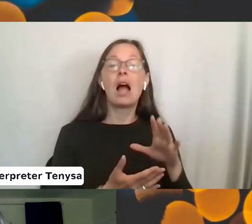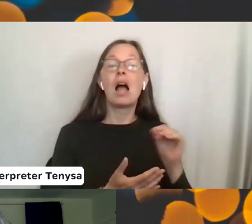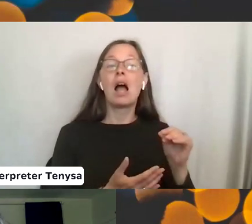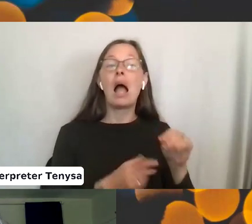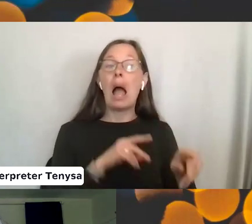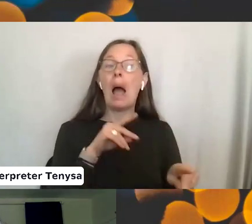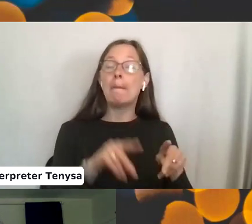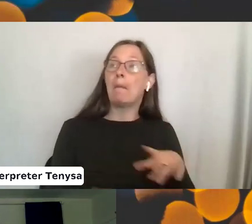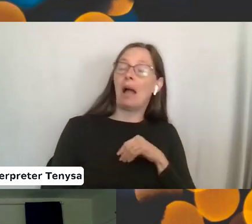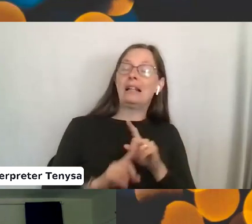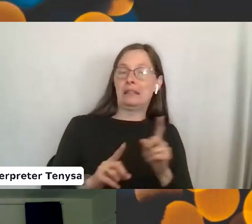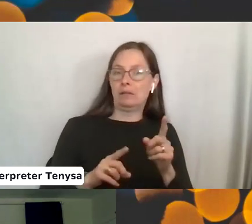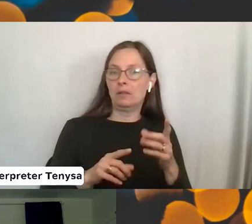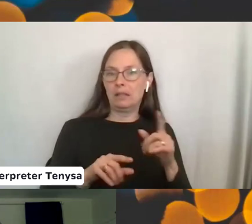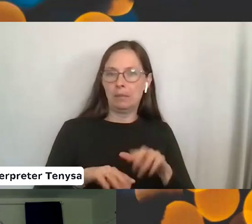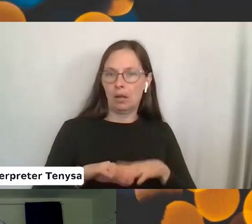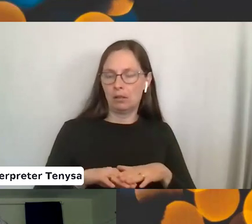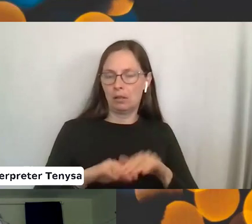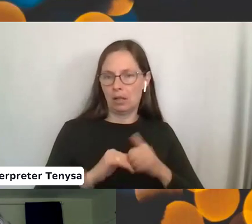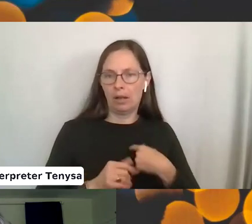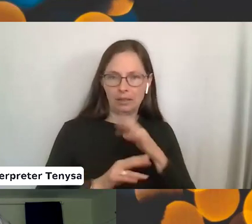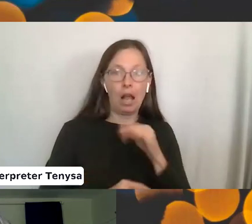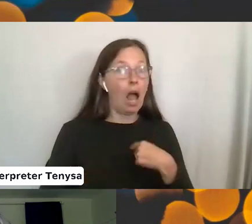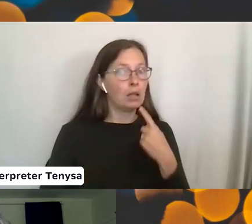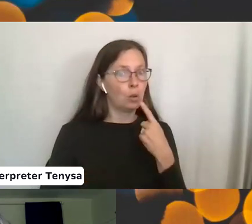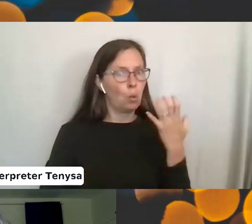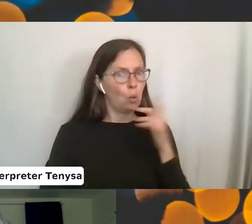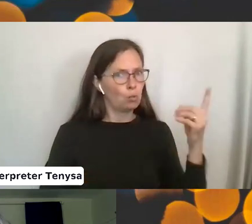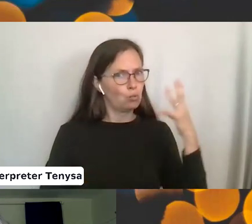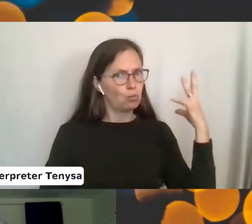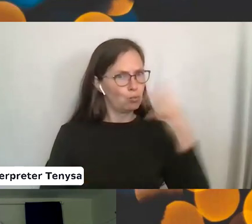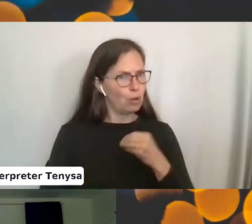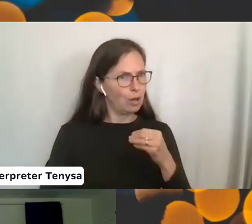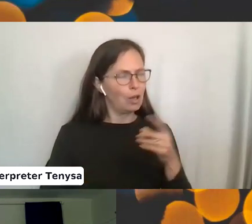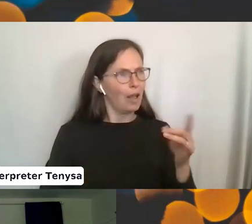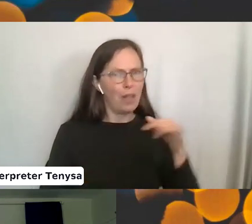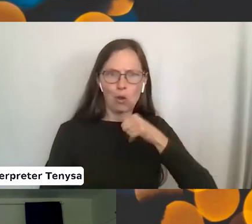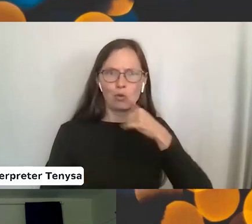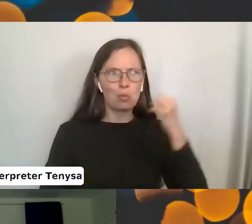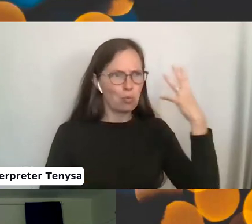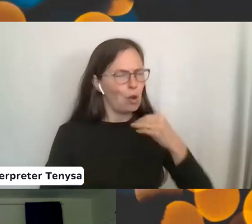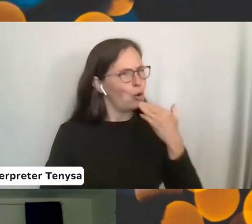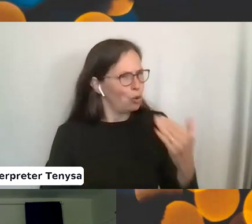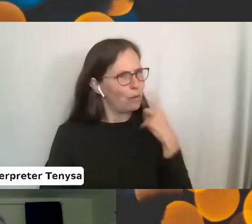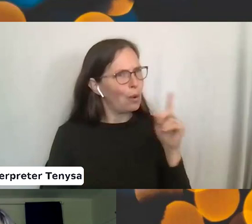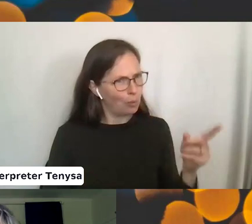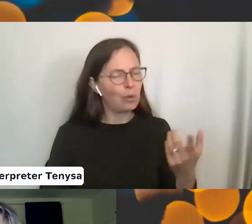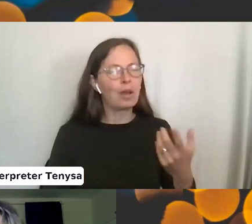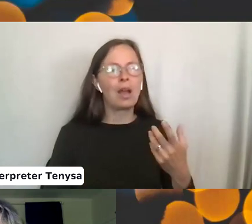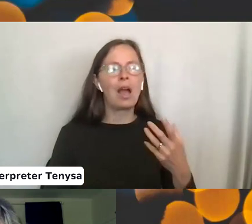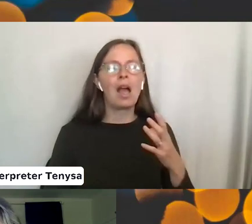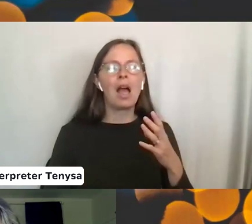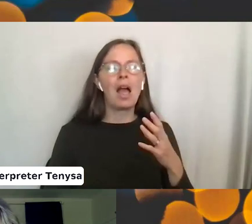it to. I said, oh my gosh, she's really pretty. Good for you. And it didn't